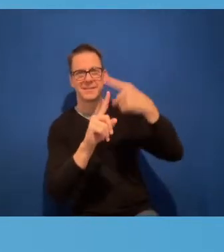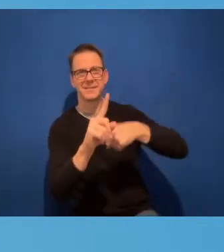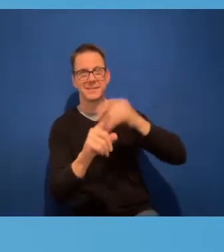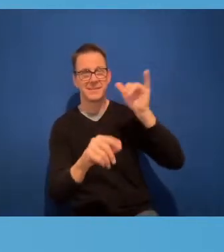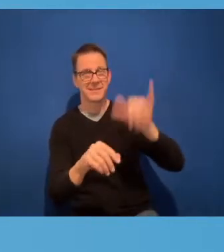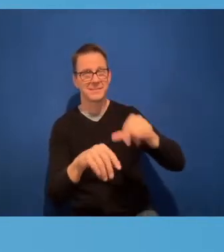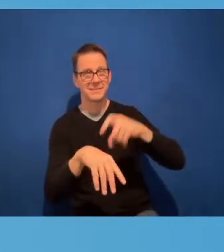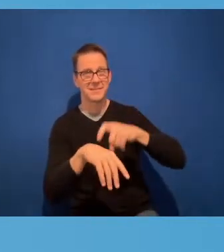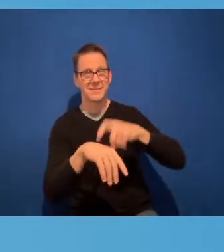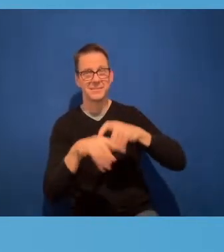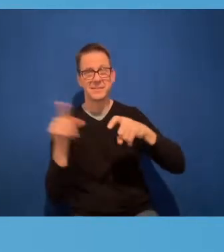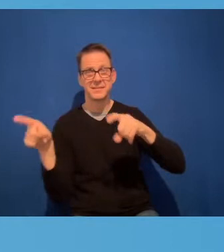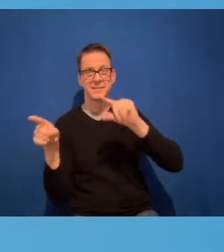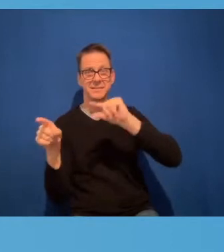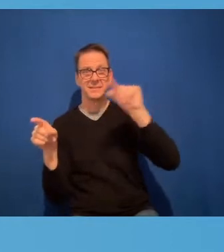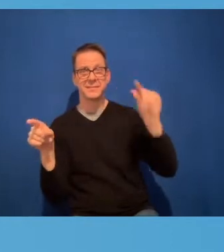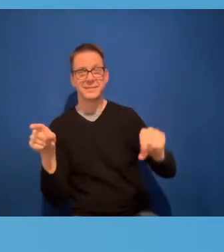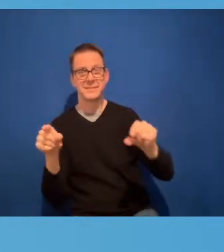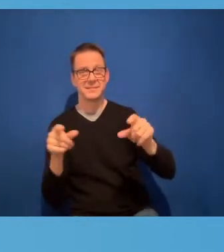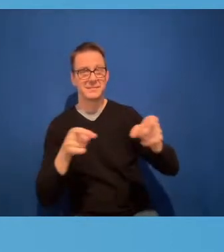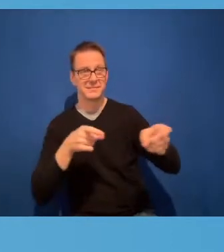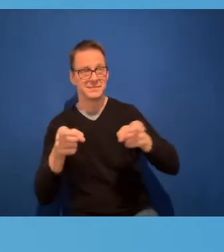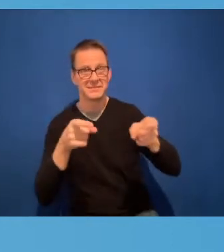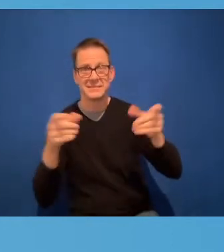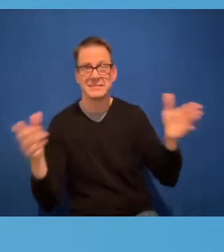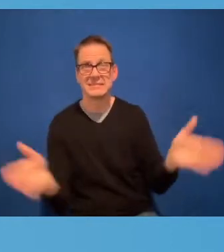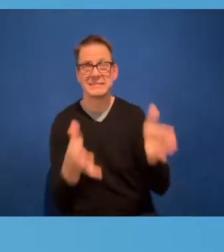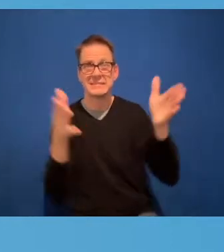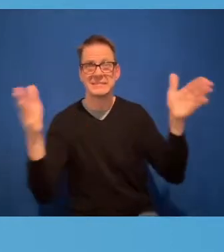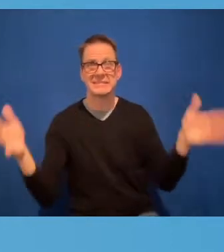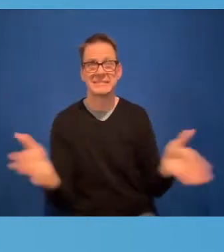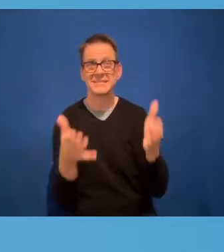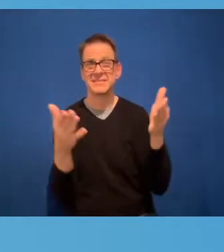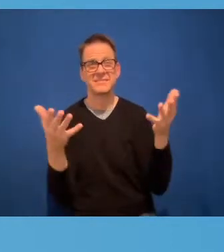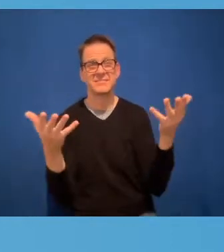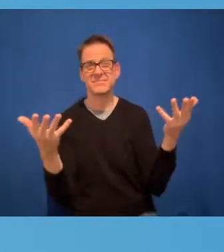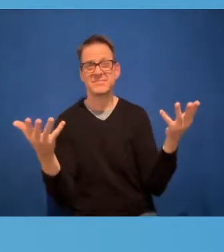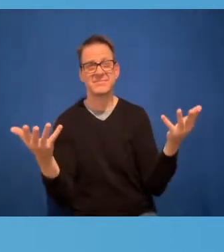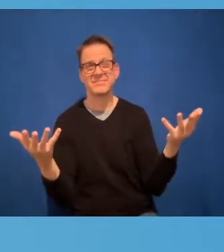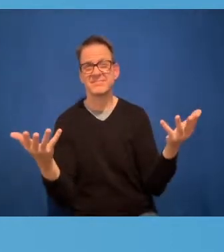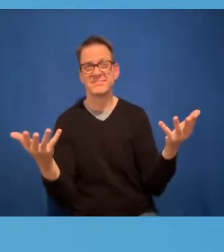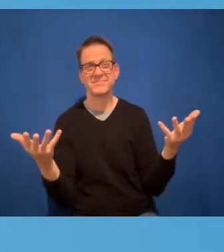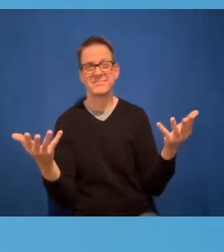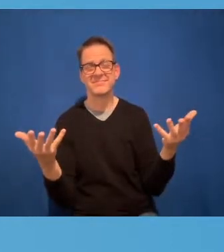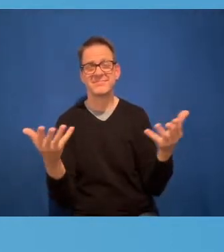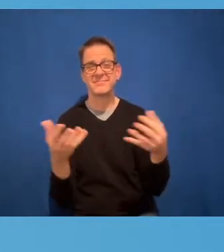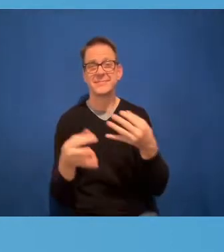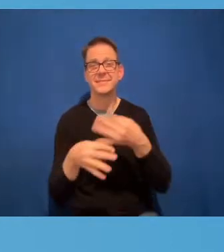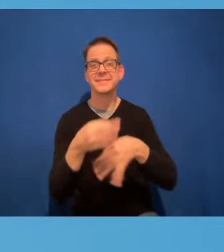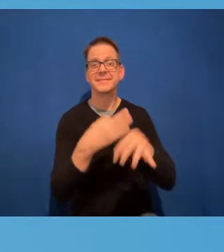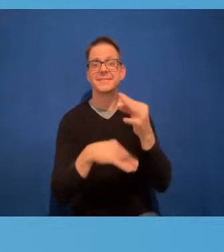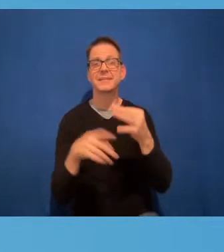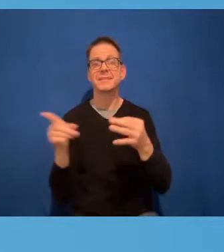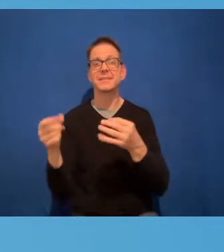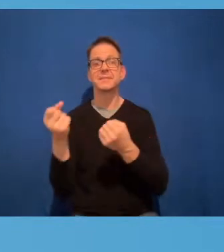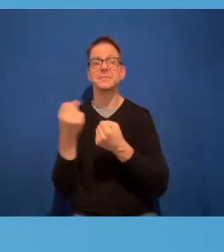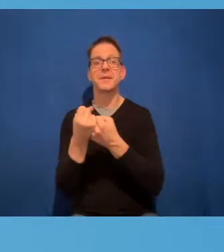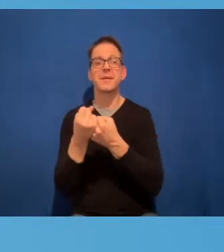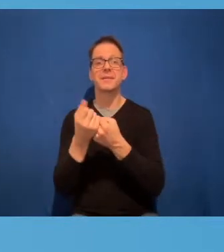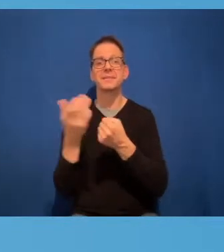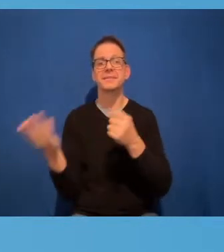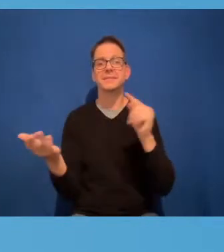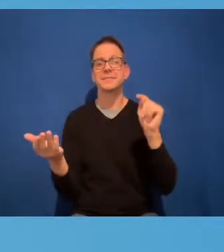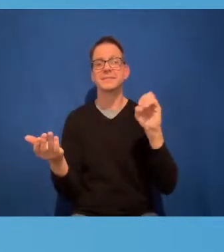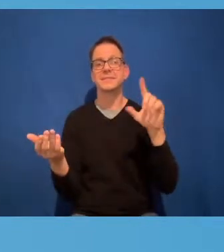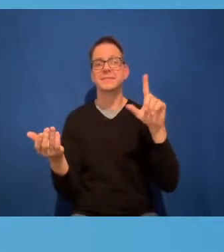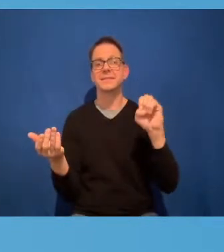doctors and help them in doing um, online healthcare, they went out and supported telehealth. And until